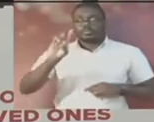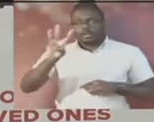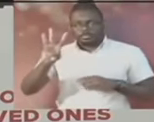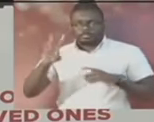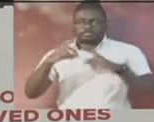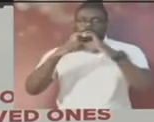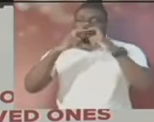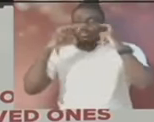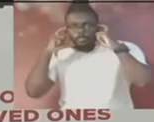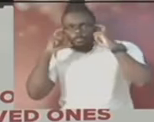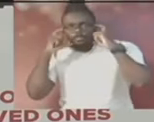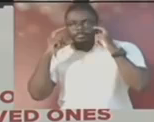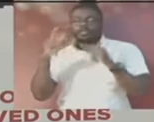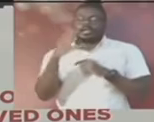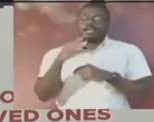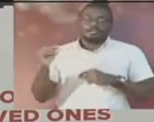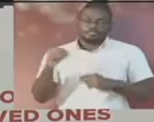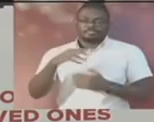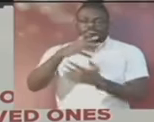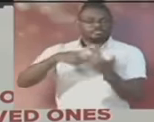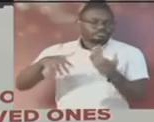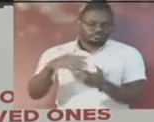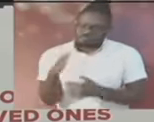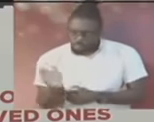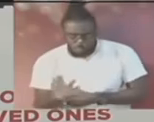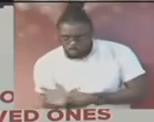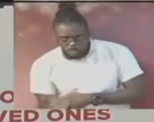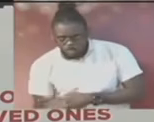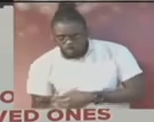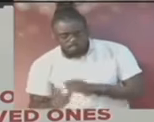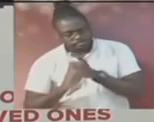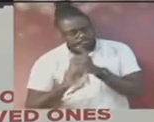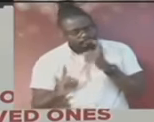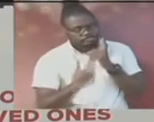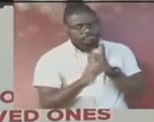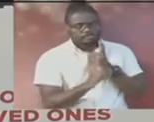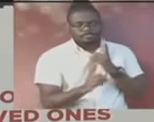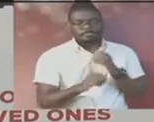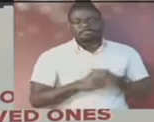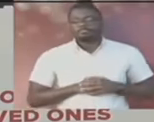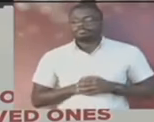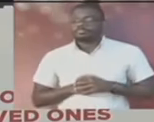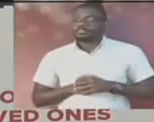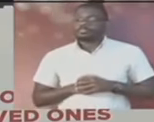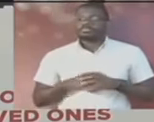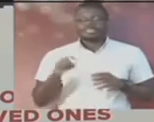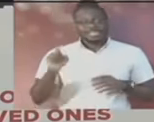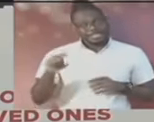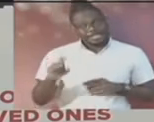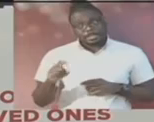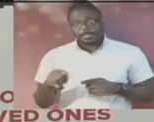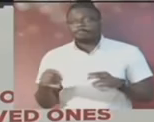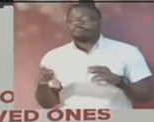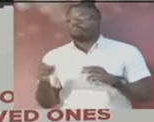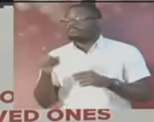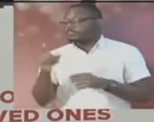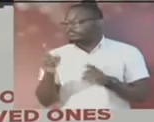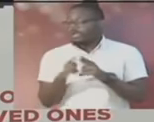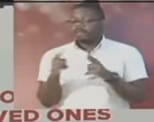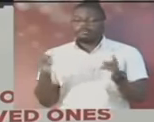the mixing of persons. Let's stop this concept of a bubble. It is risky and of high exposure.